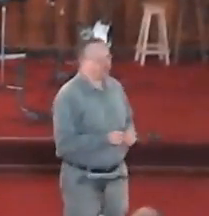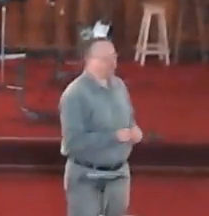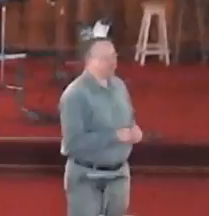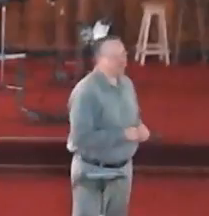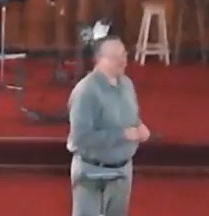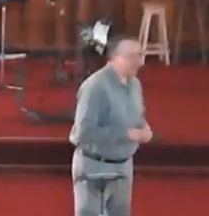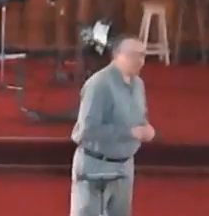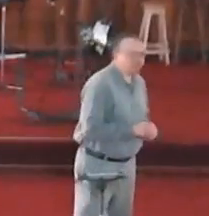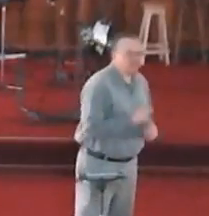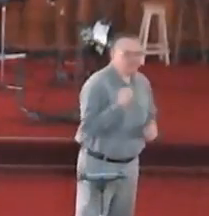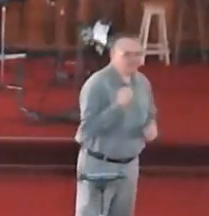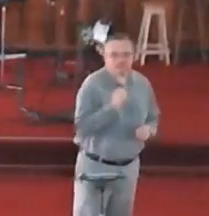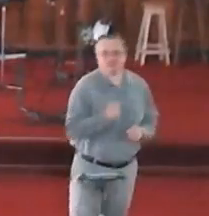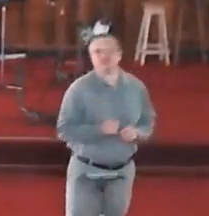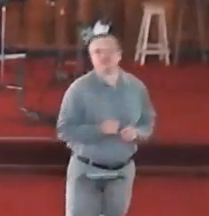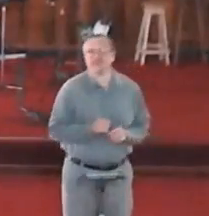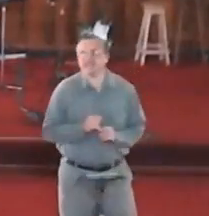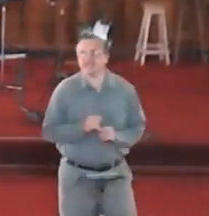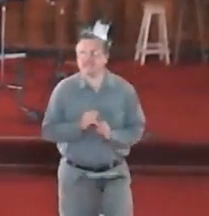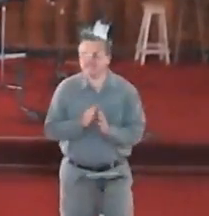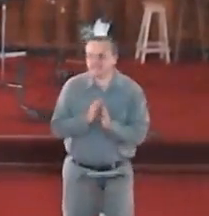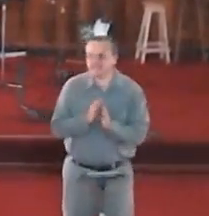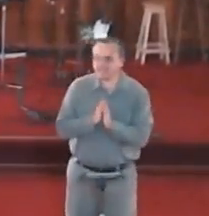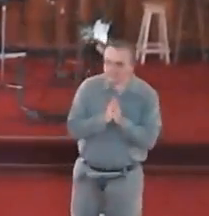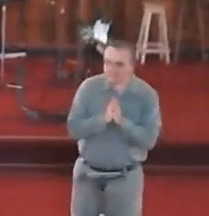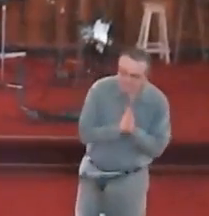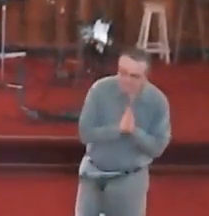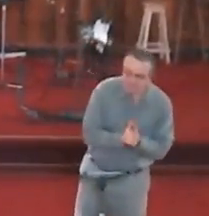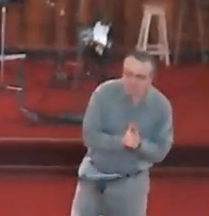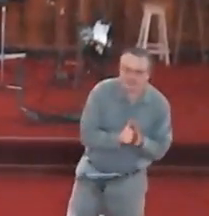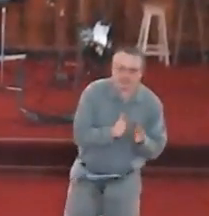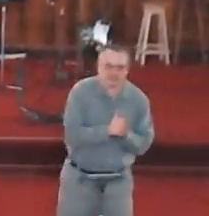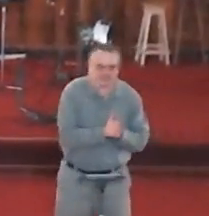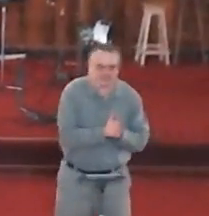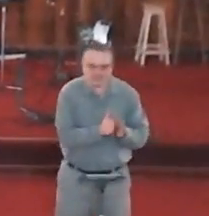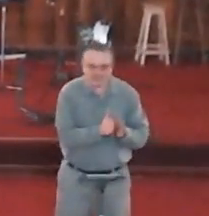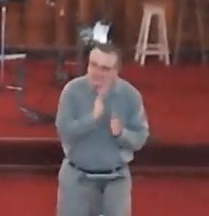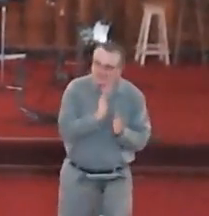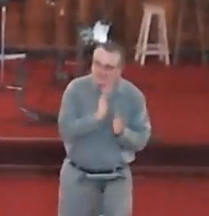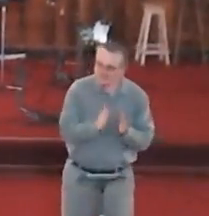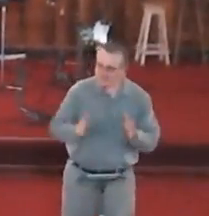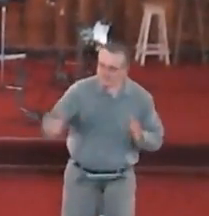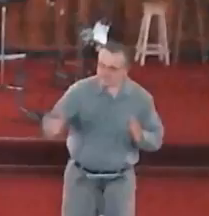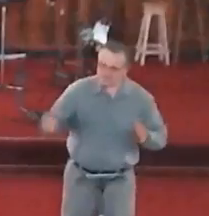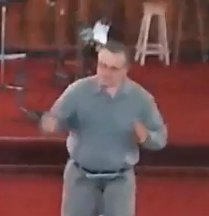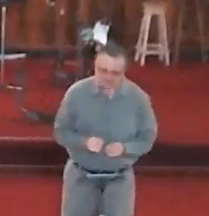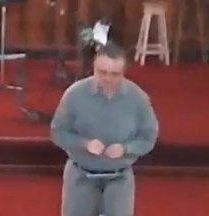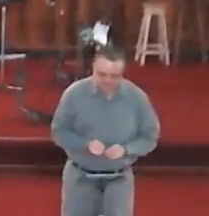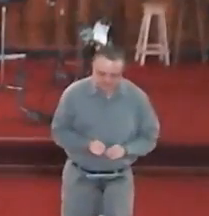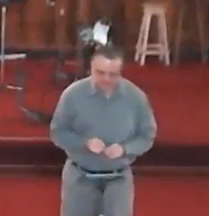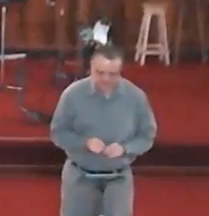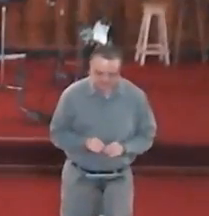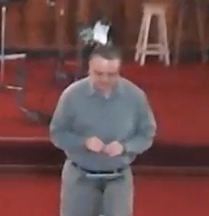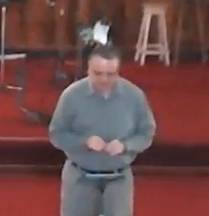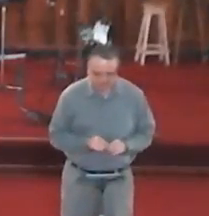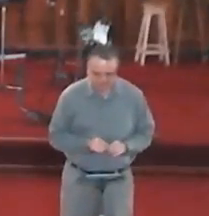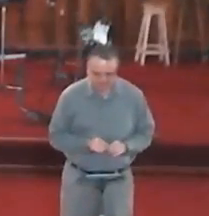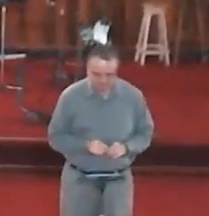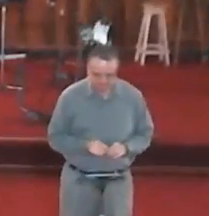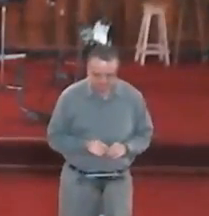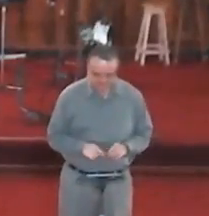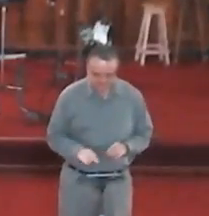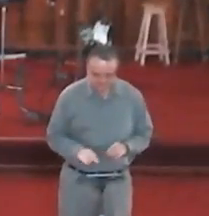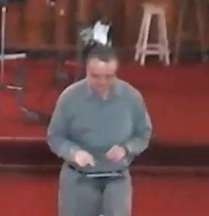a ver la lengua inspirada de un personaje en la iglesia primitiva, está en Hechos bastante esta persona.